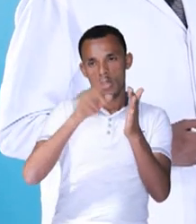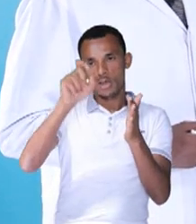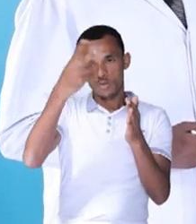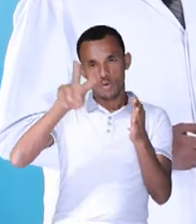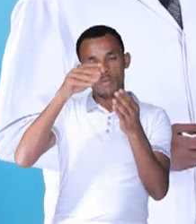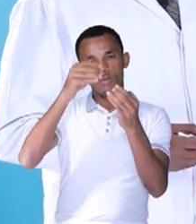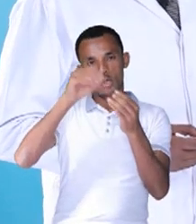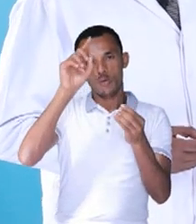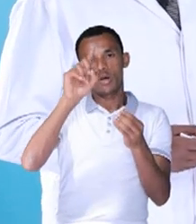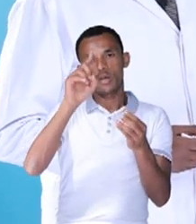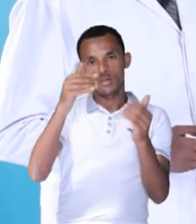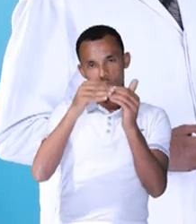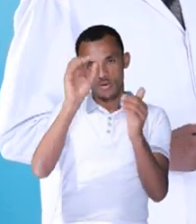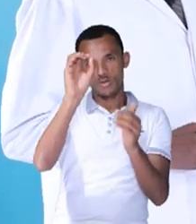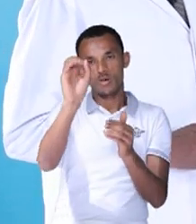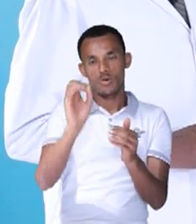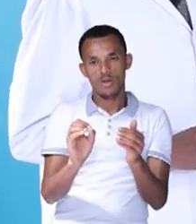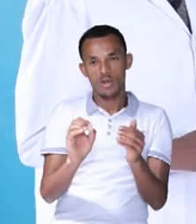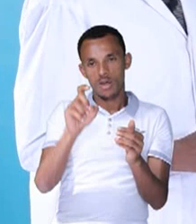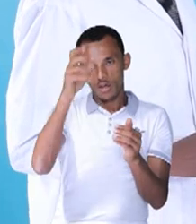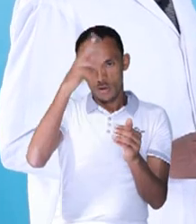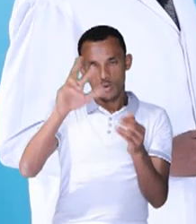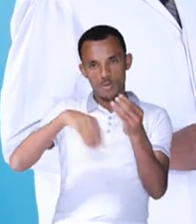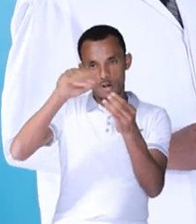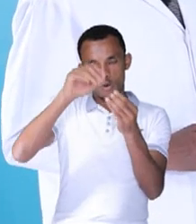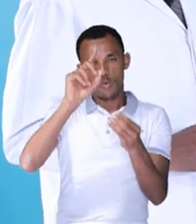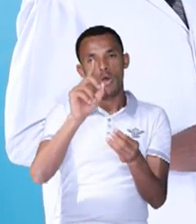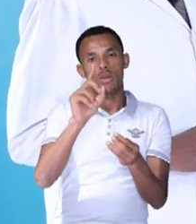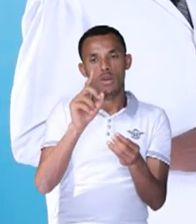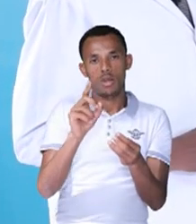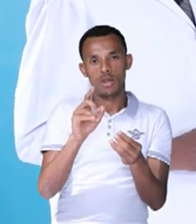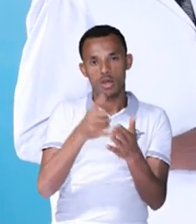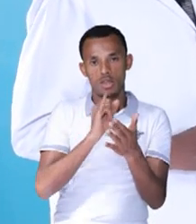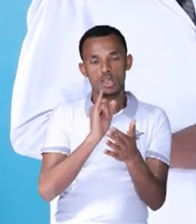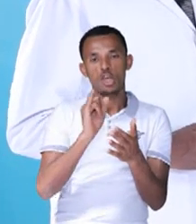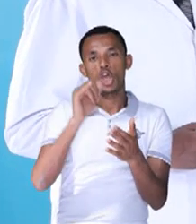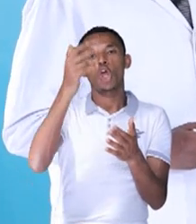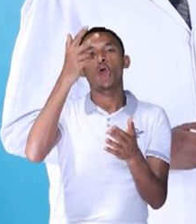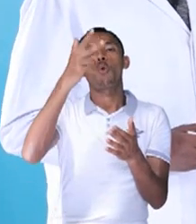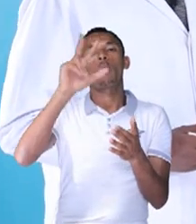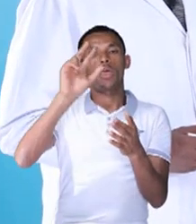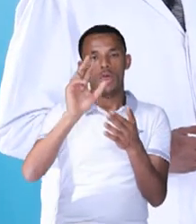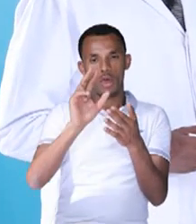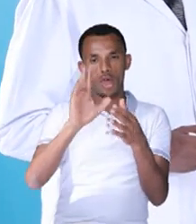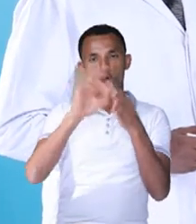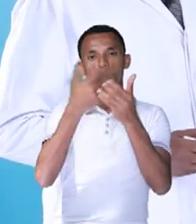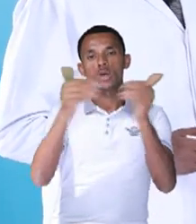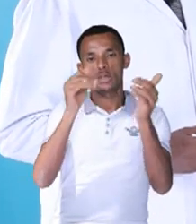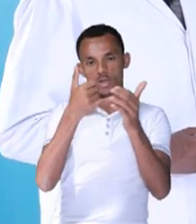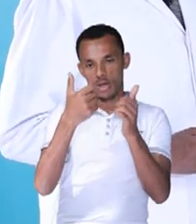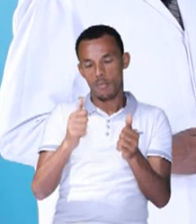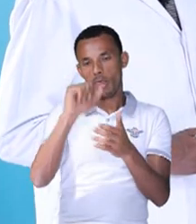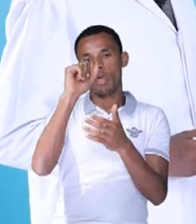squared plus 1 is equal to 0. X cubed plus 1, it is cubic equation. It can